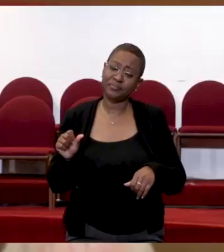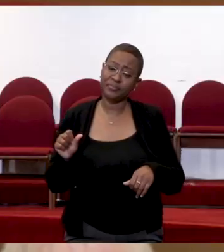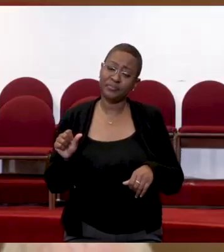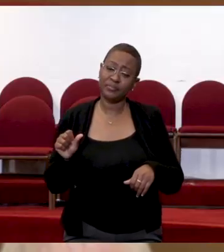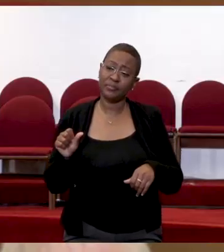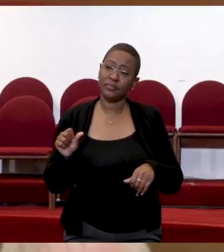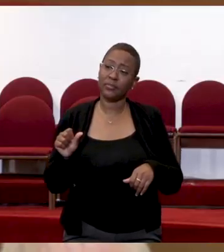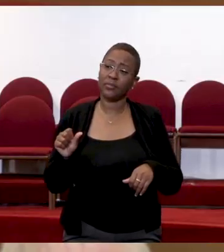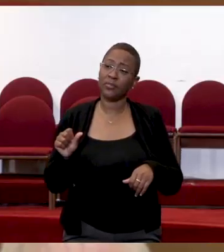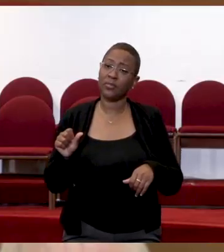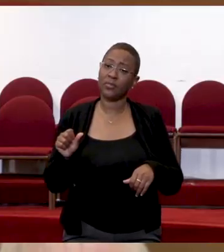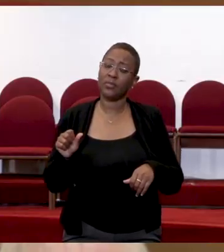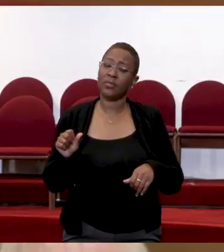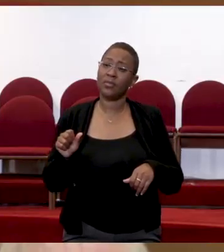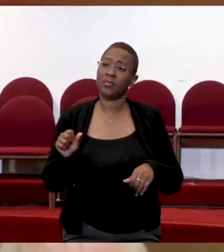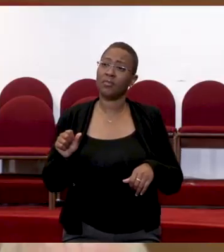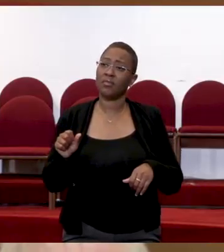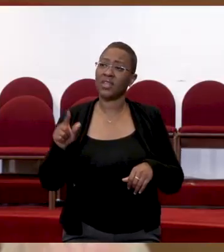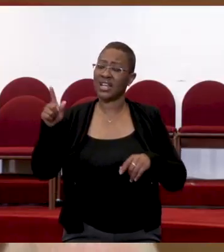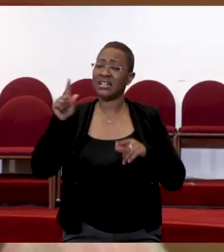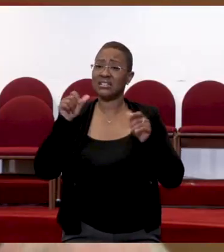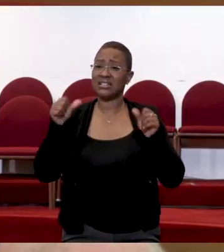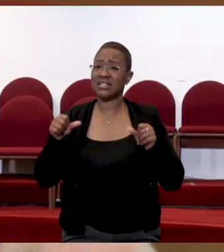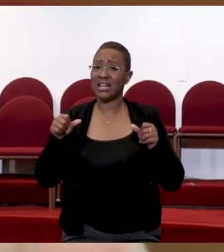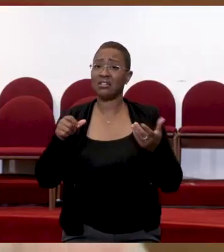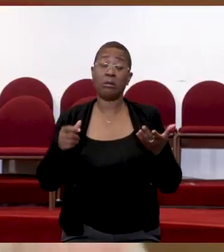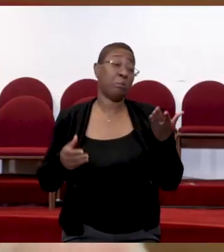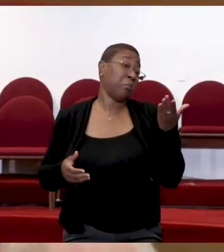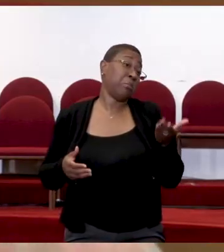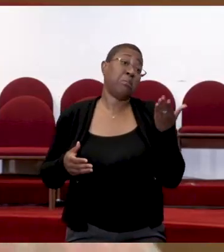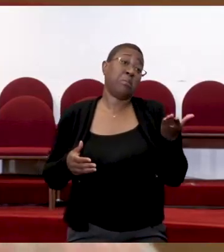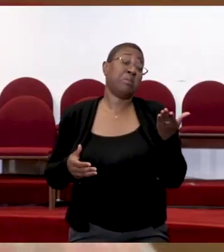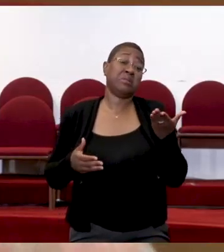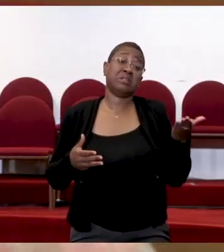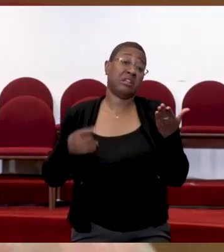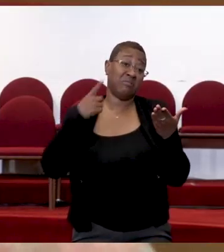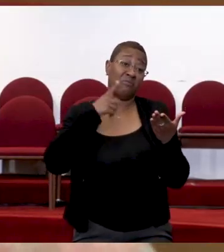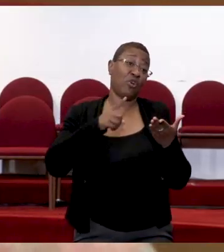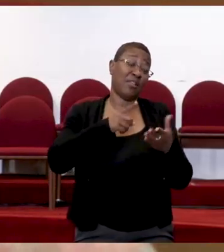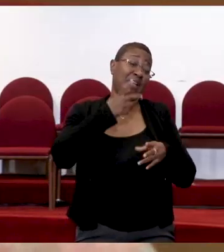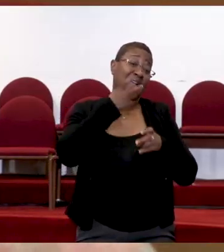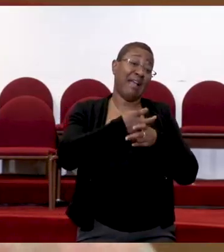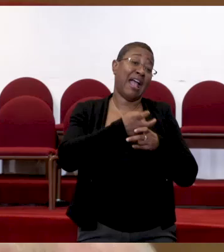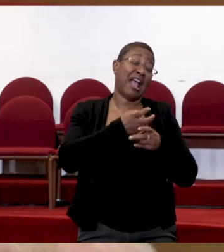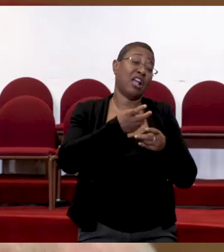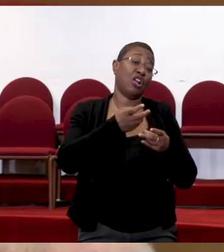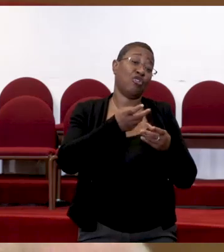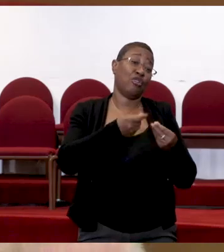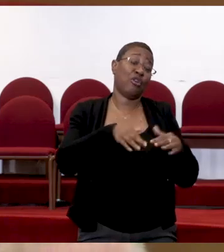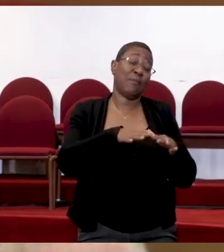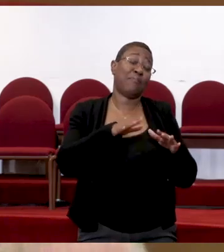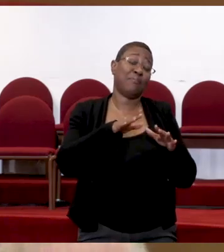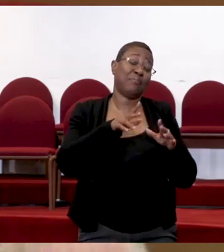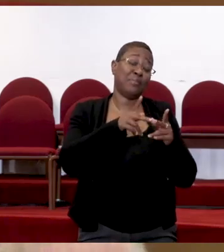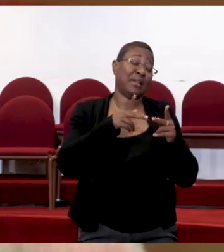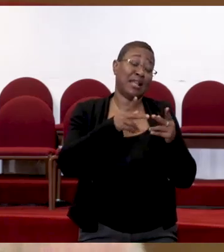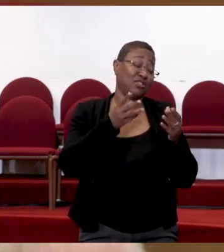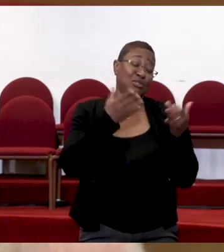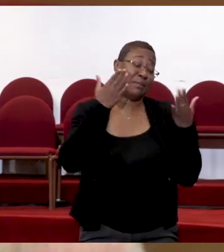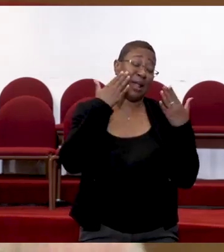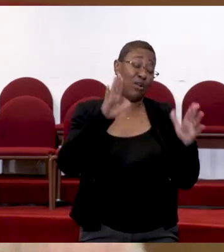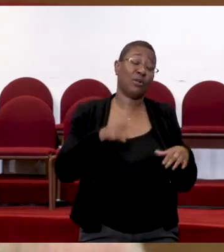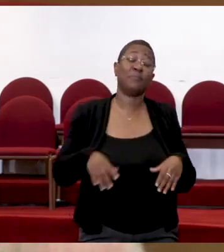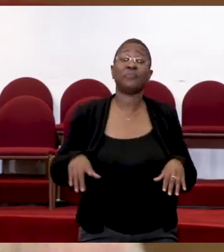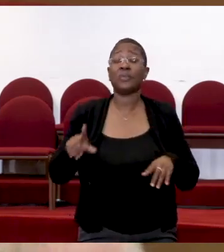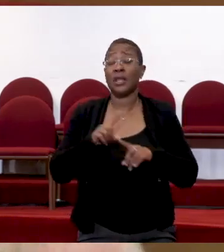least signs over the green. Now, I noticed today